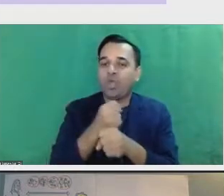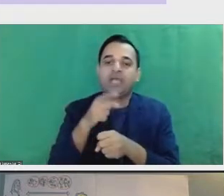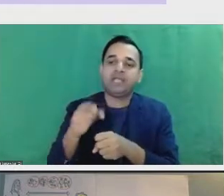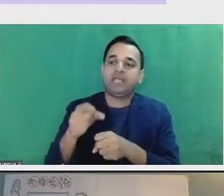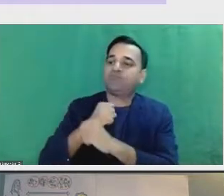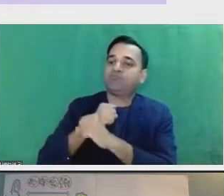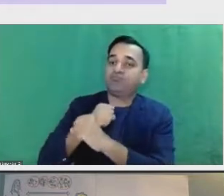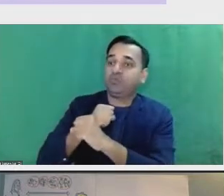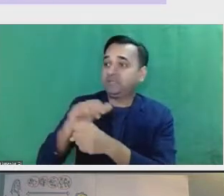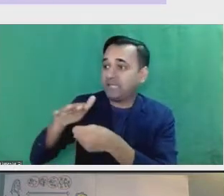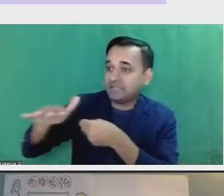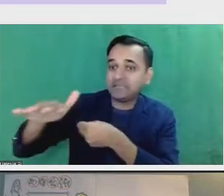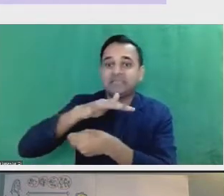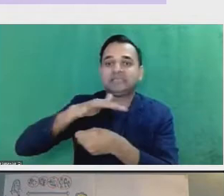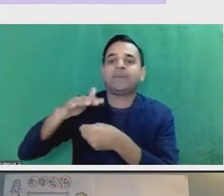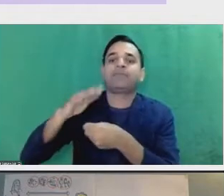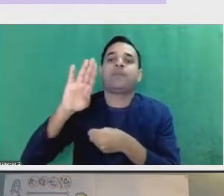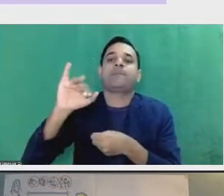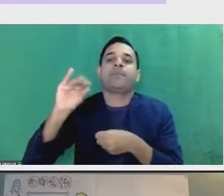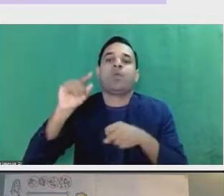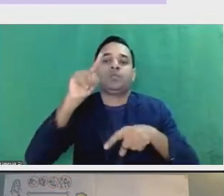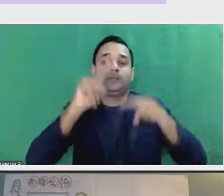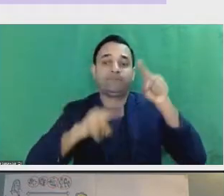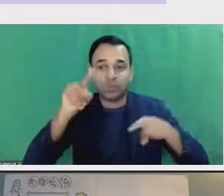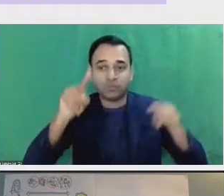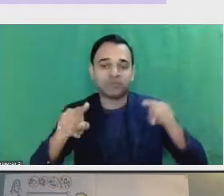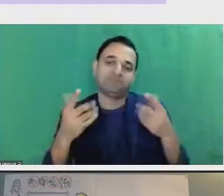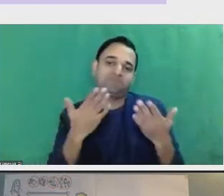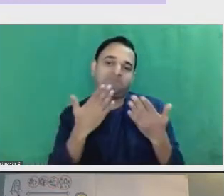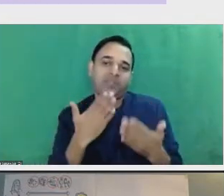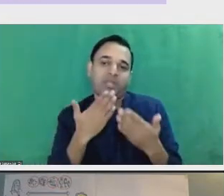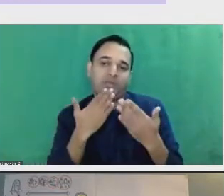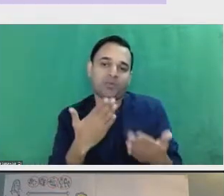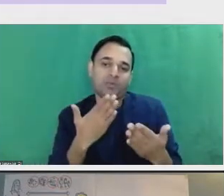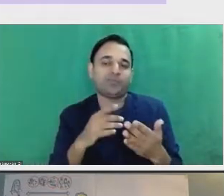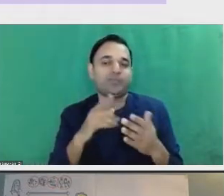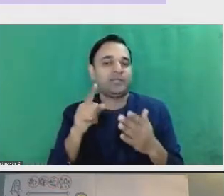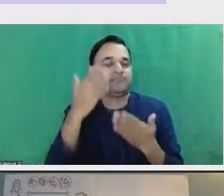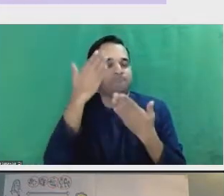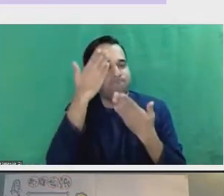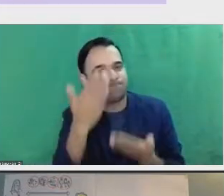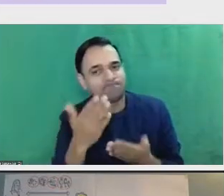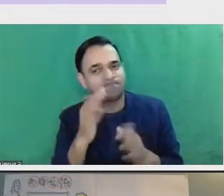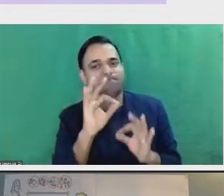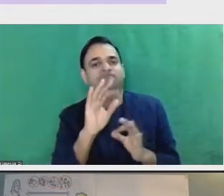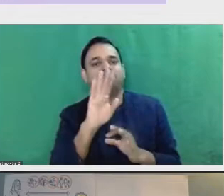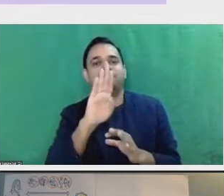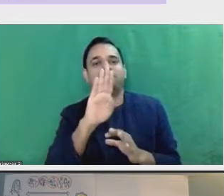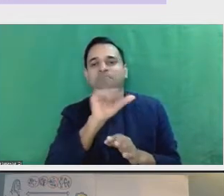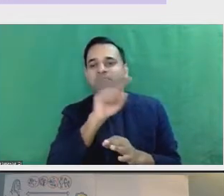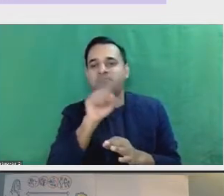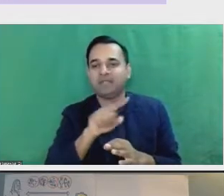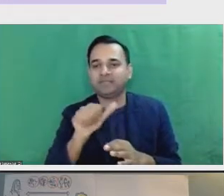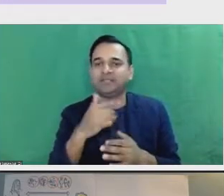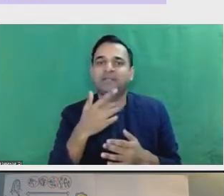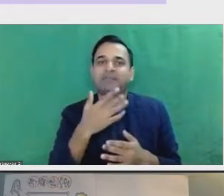Thank you, Your Excellency, for that. Mr. Basil, I'd like to hear from you because earlier on you talked a lot about and emphasized a